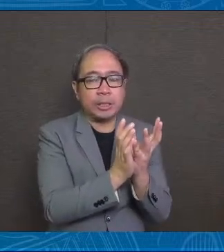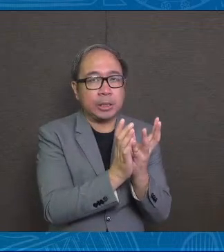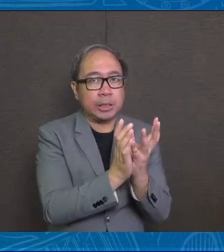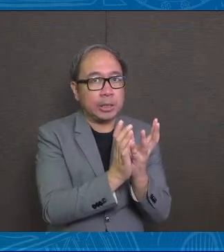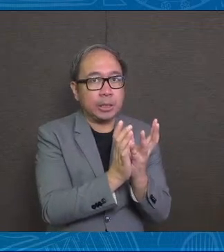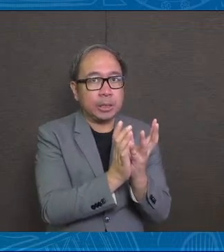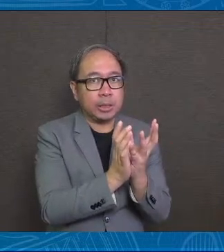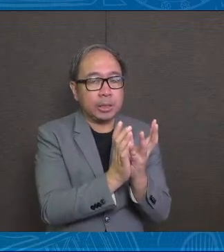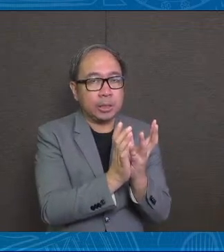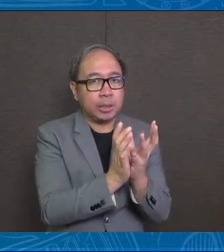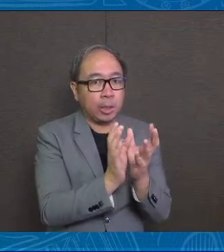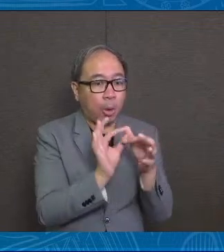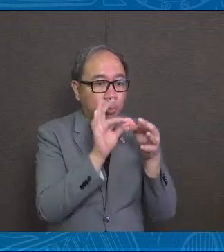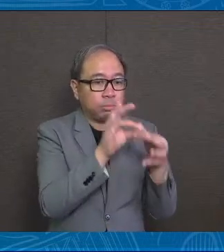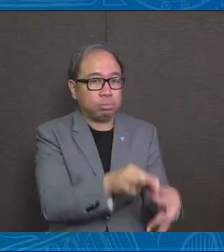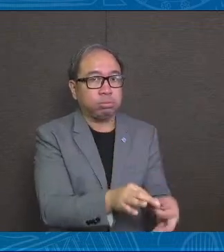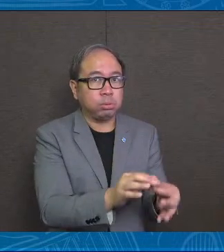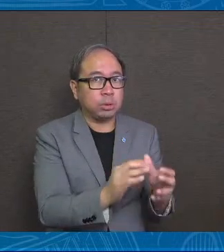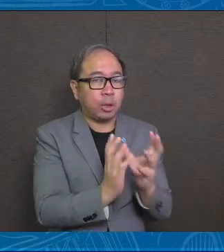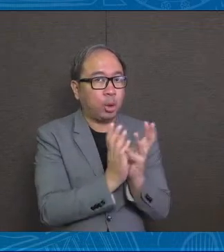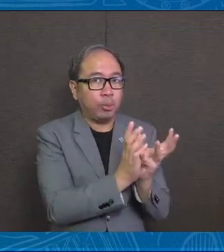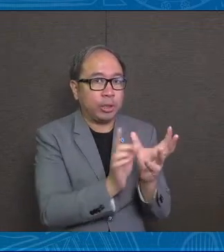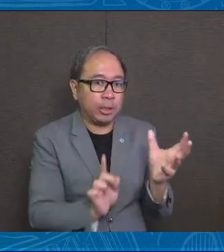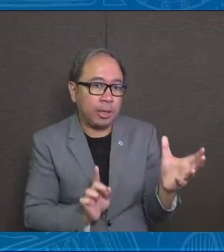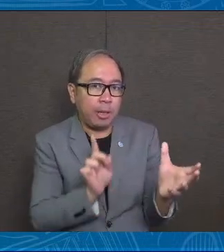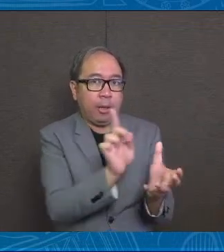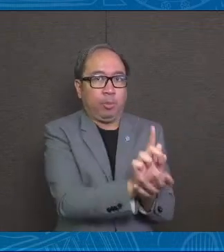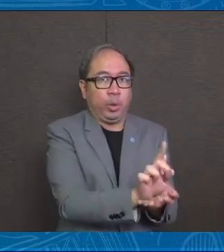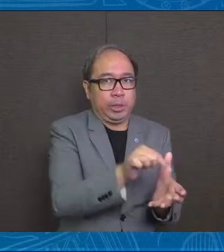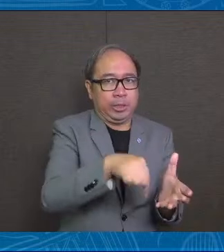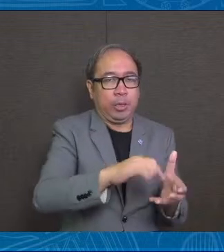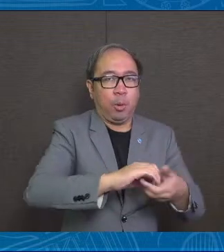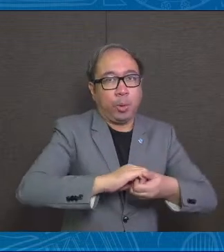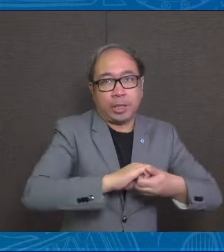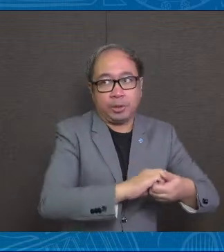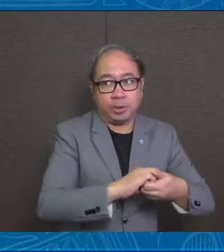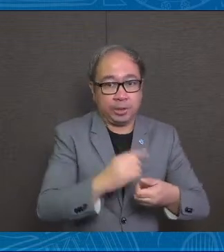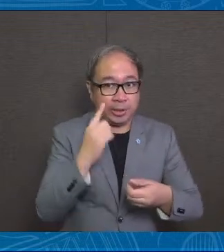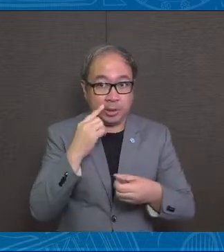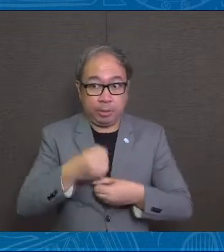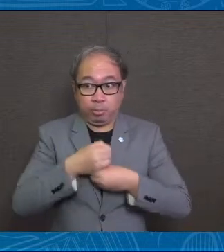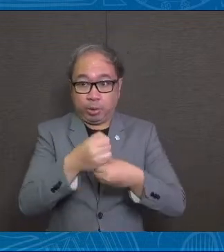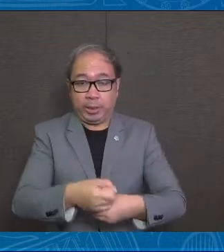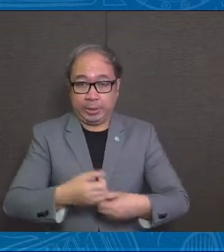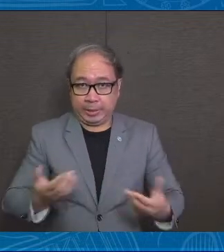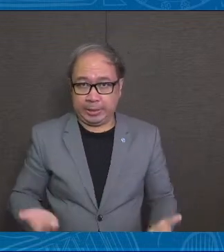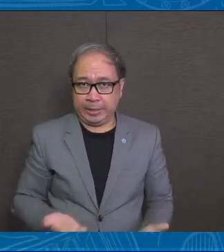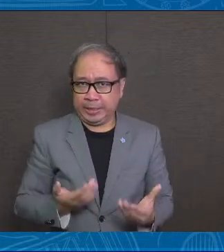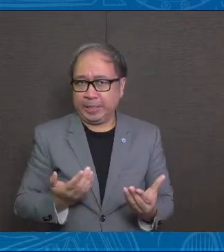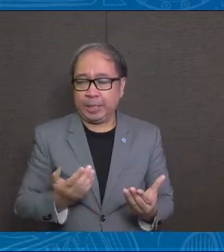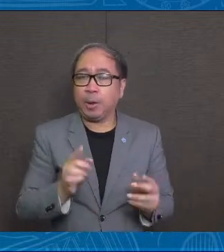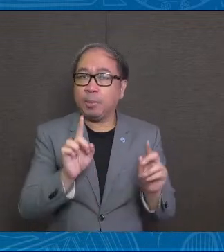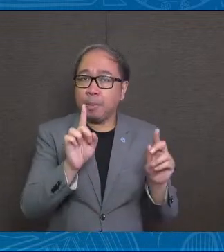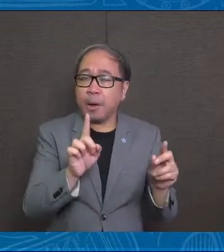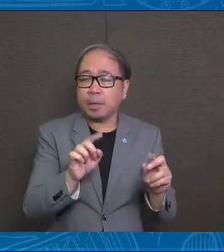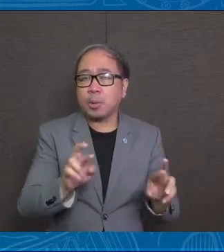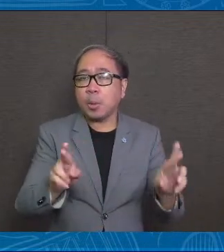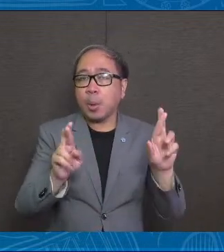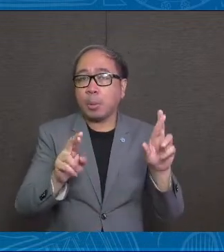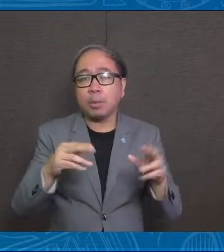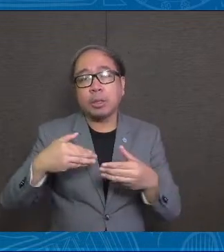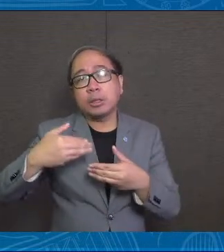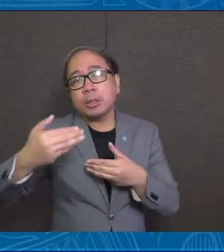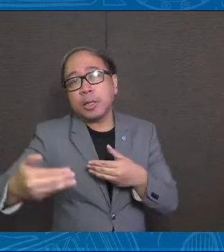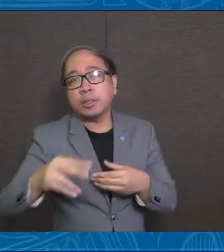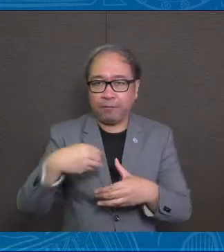here. They cannot be represented, and by 2030, they should not be left behind. My question is both for the